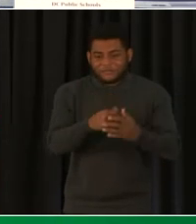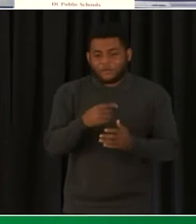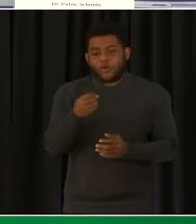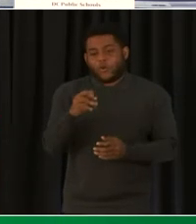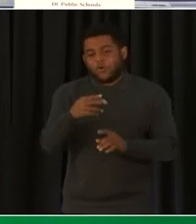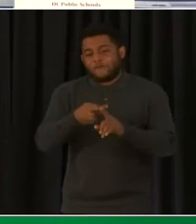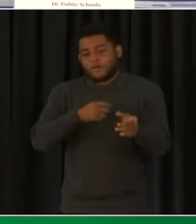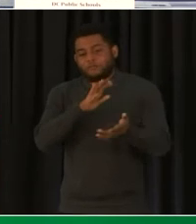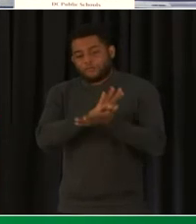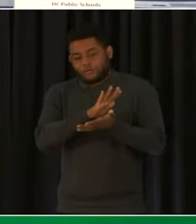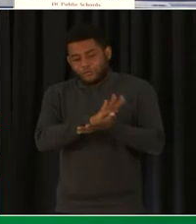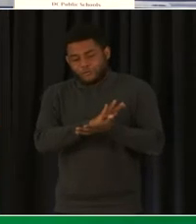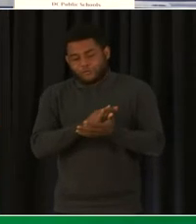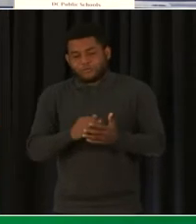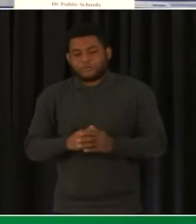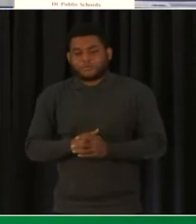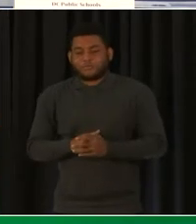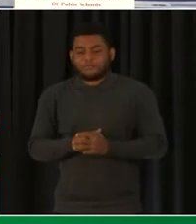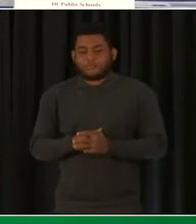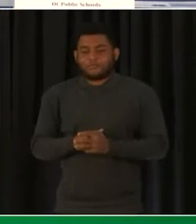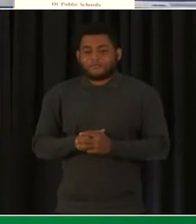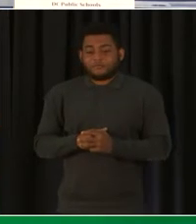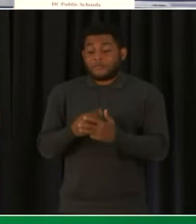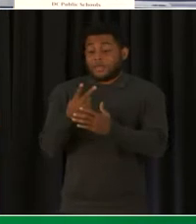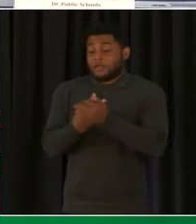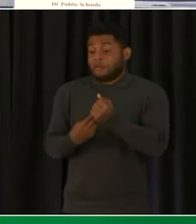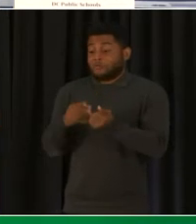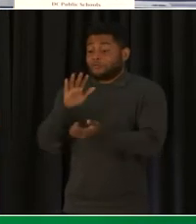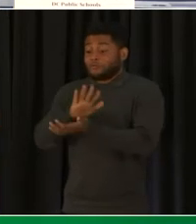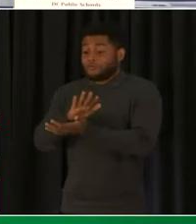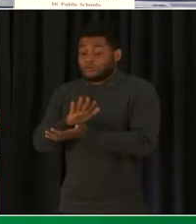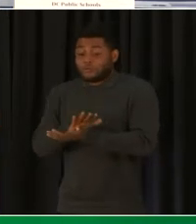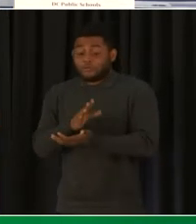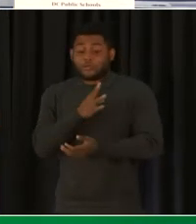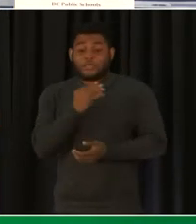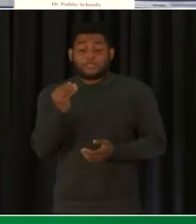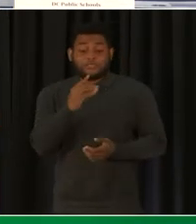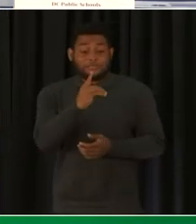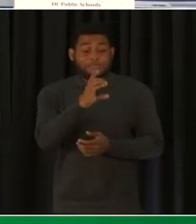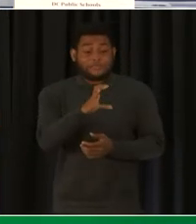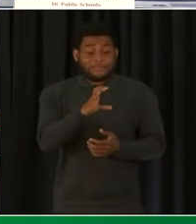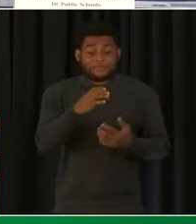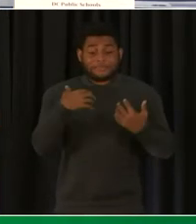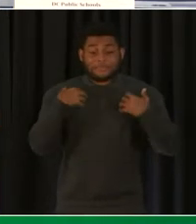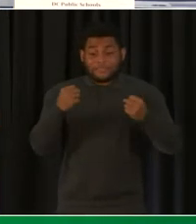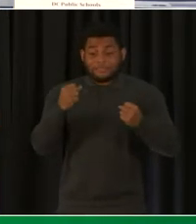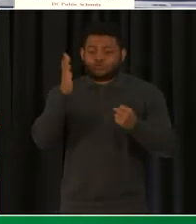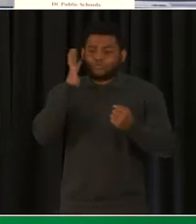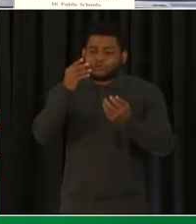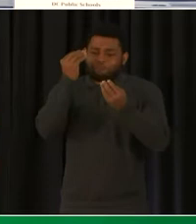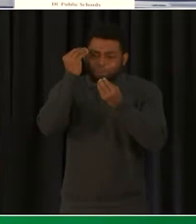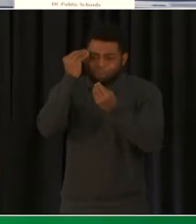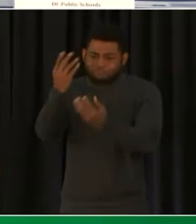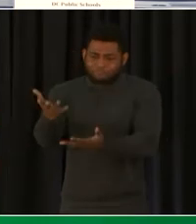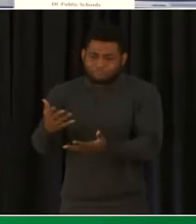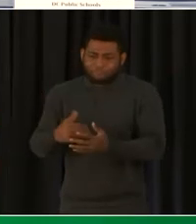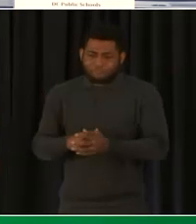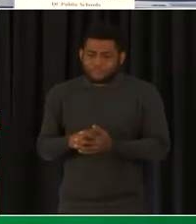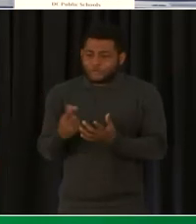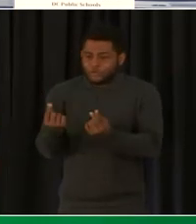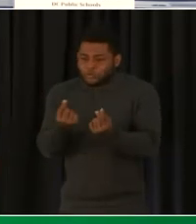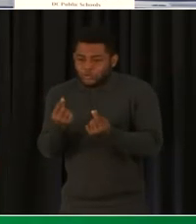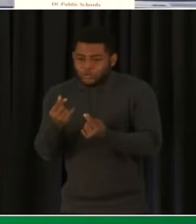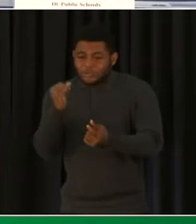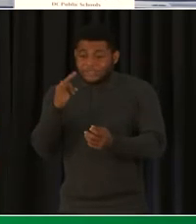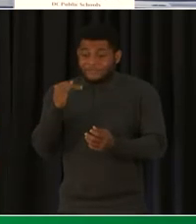school. So we definitely at our school level give you guidance if you're considered a close contact, and you should follow that guidance with regards to